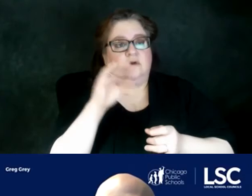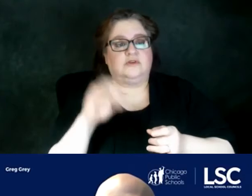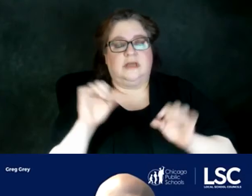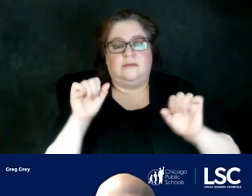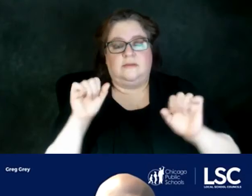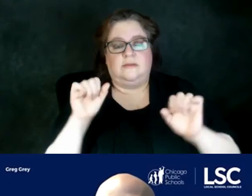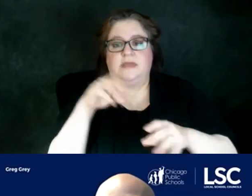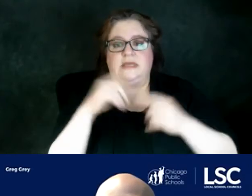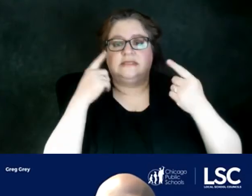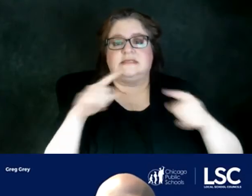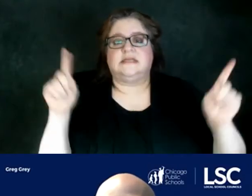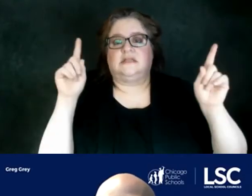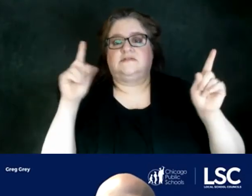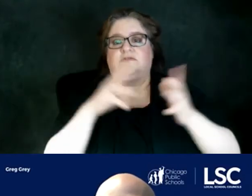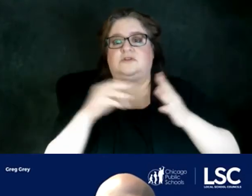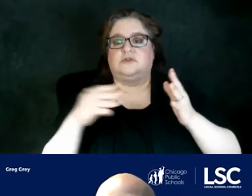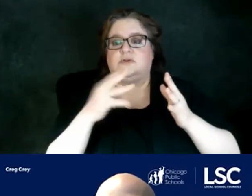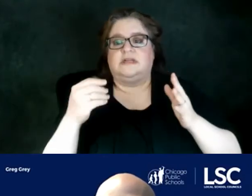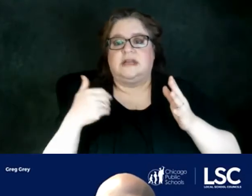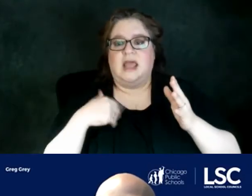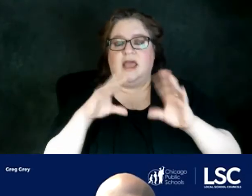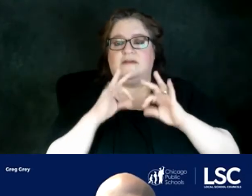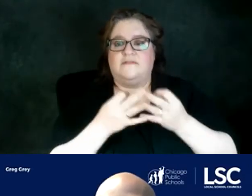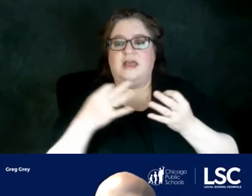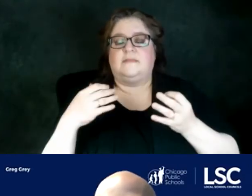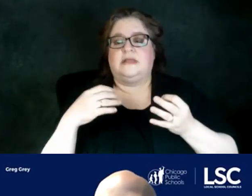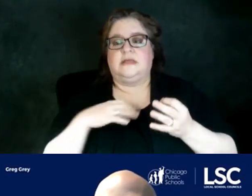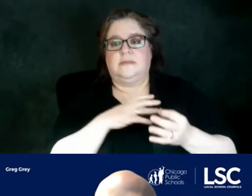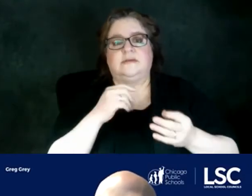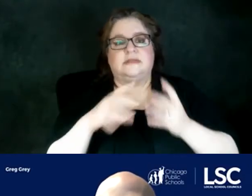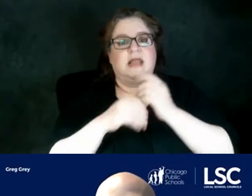be a successful student and have family commitments